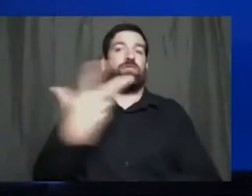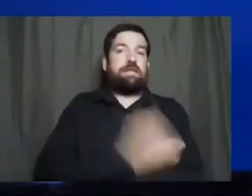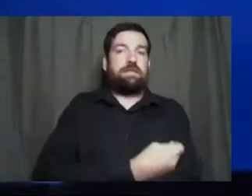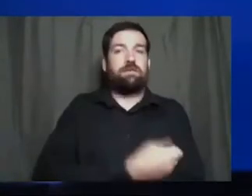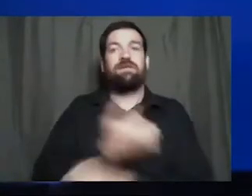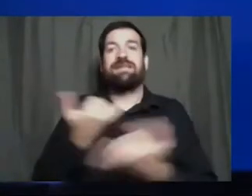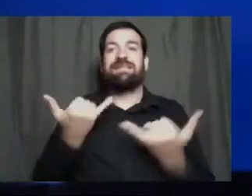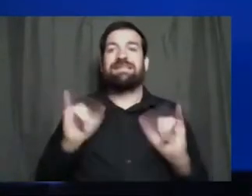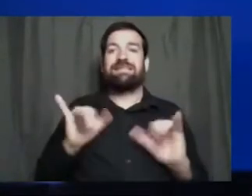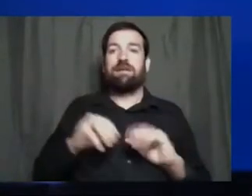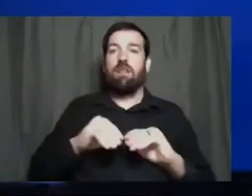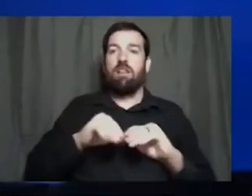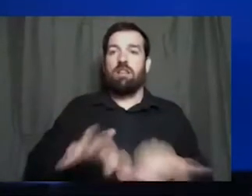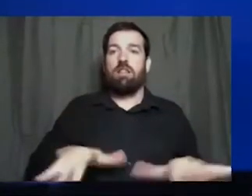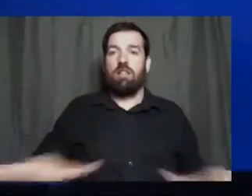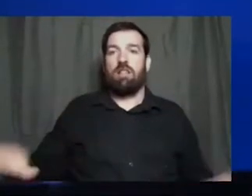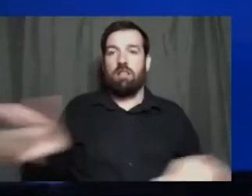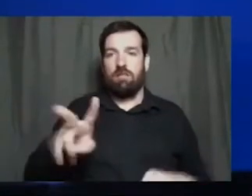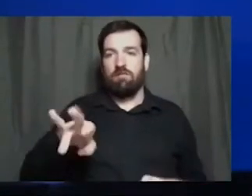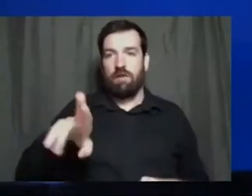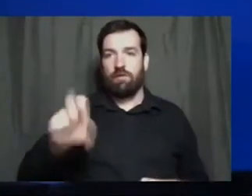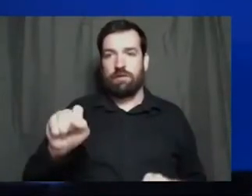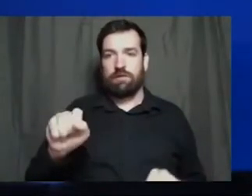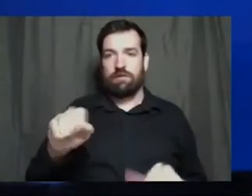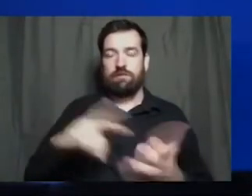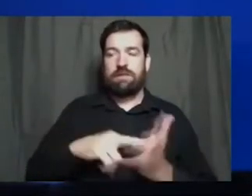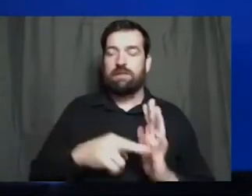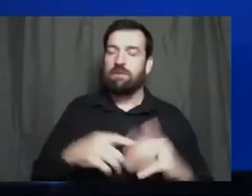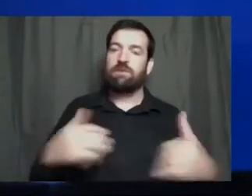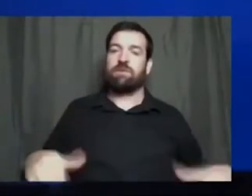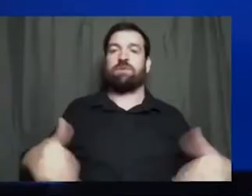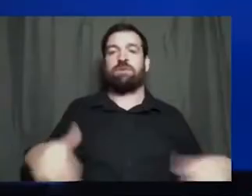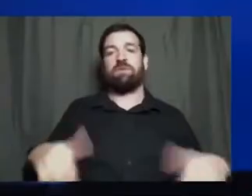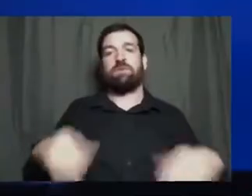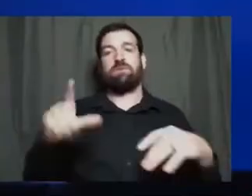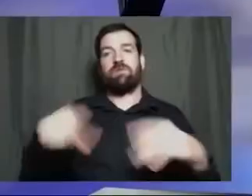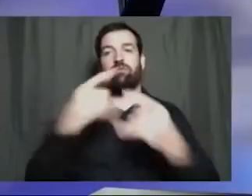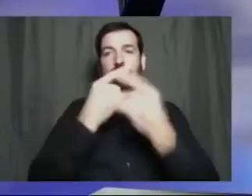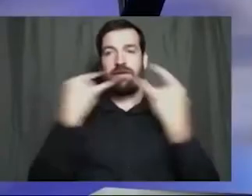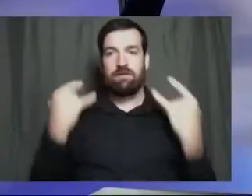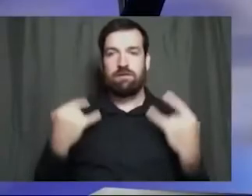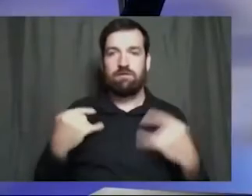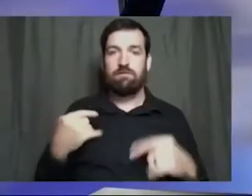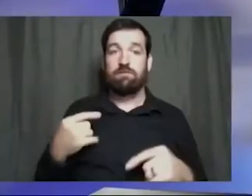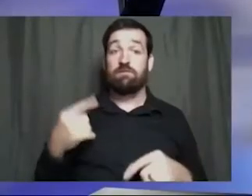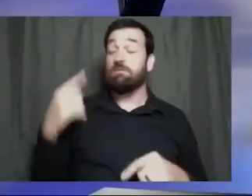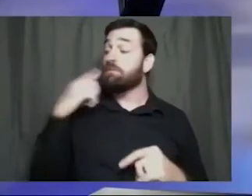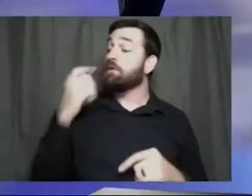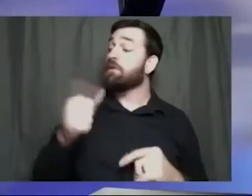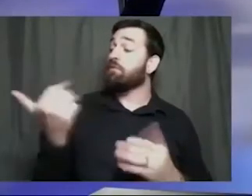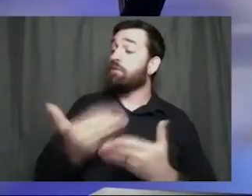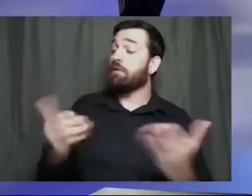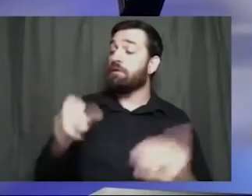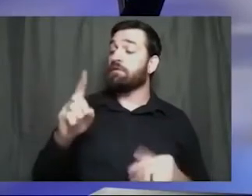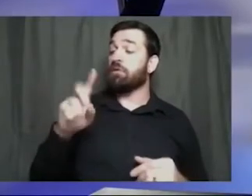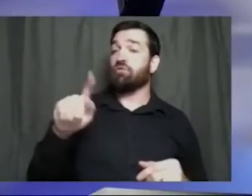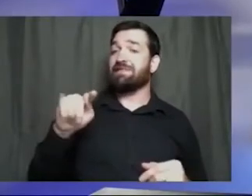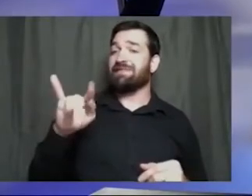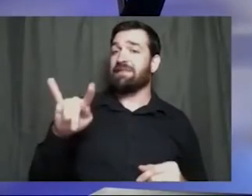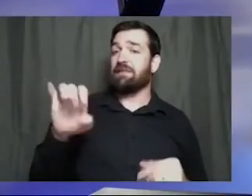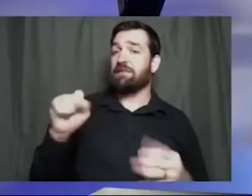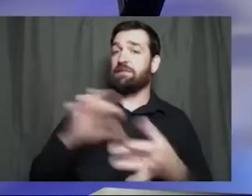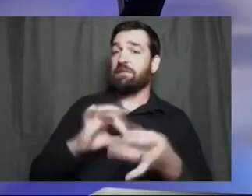and spreading it, that makes you say we all need to be masked. Well, I think the other big variable, which you, Dr. Stites, already referred to, we're talking about Delta. We don't